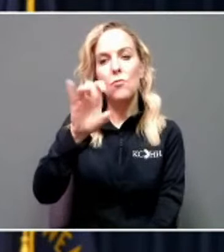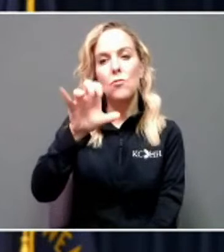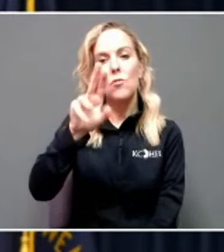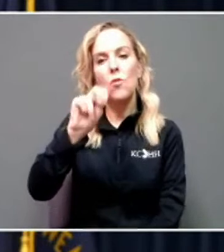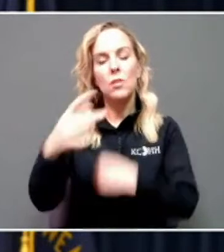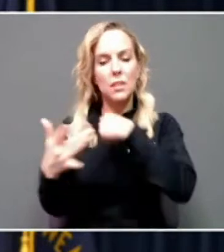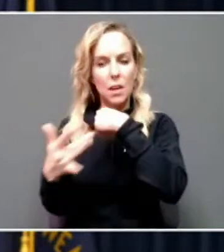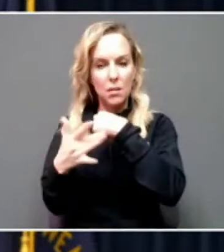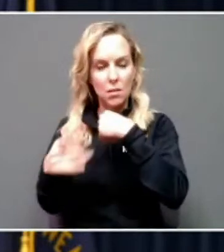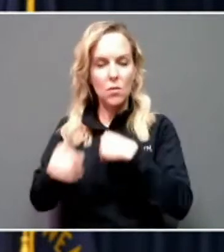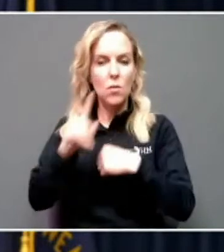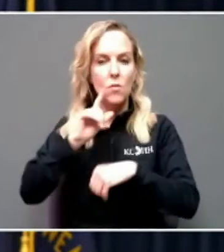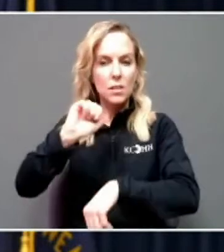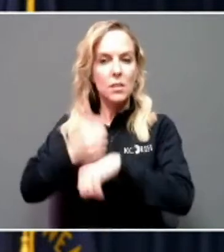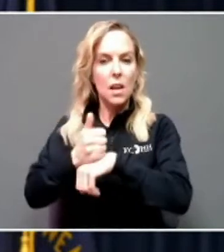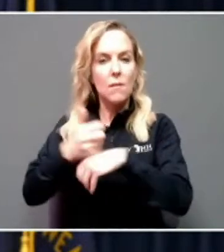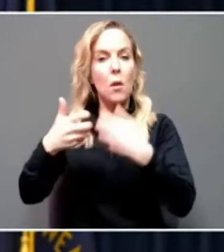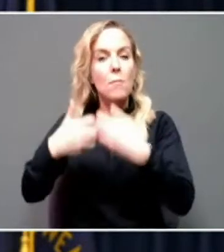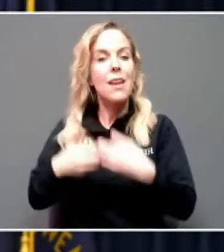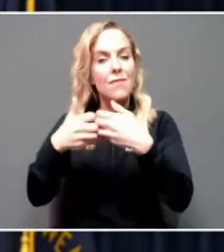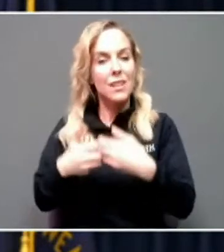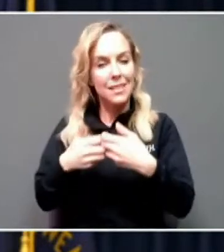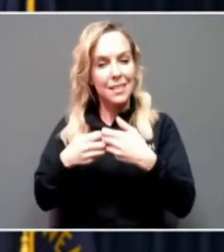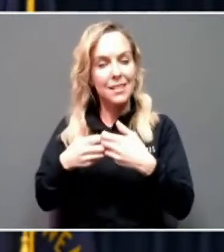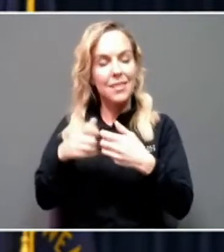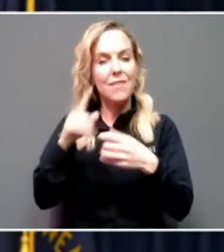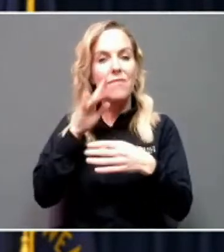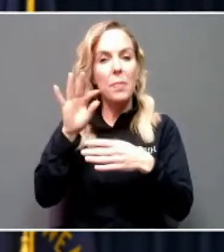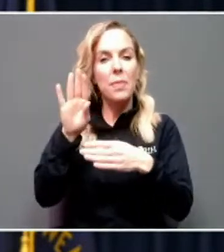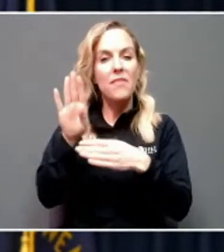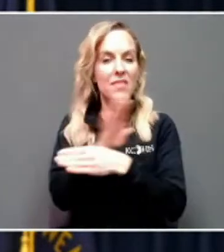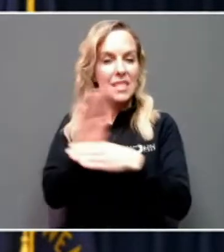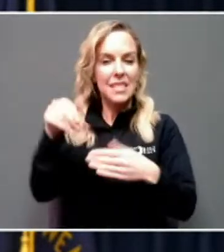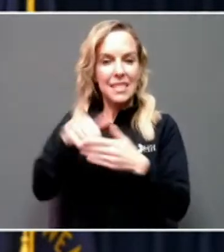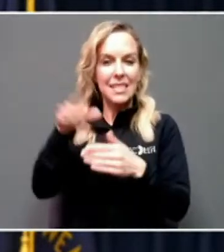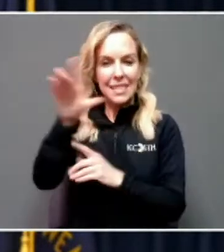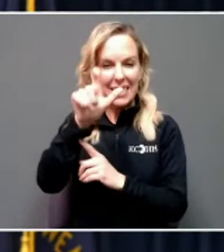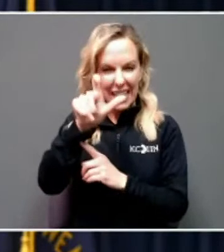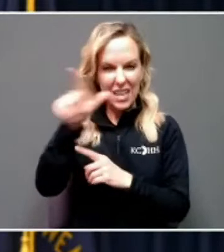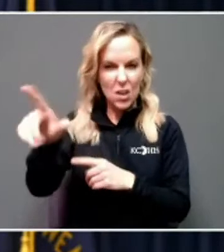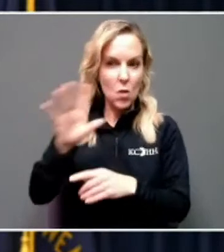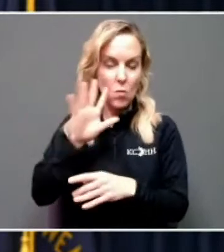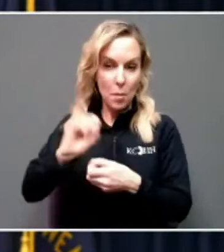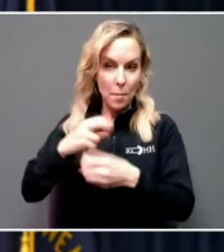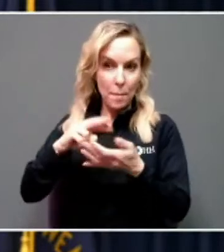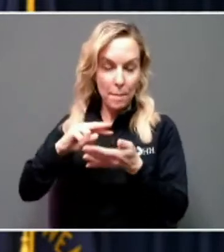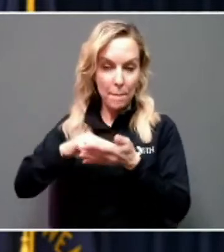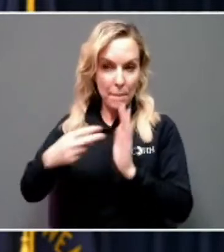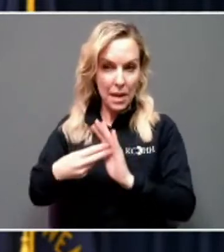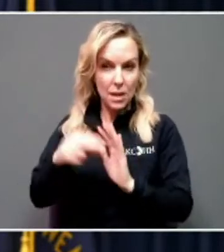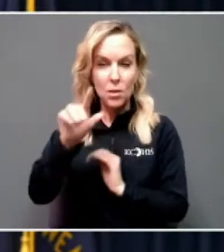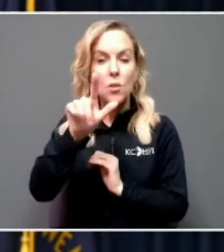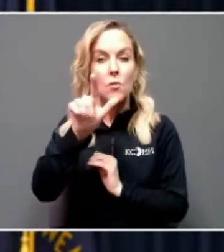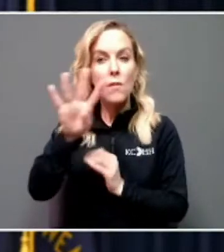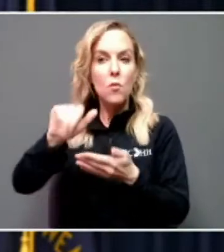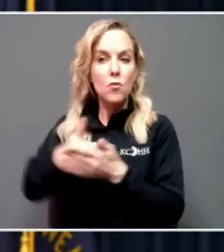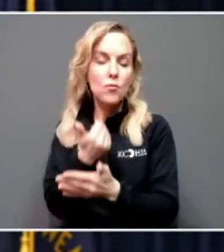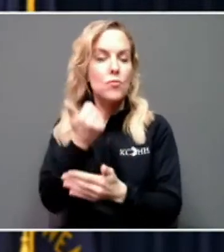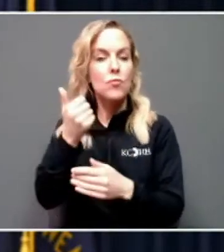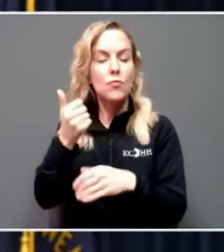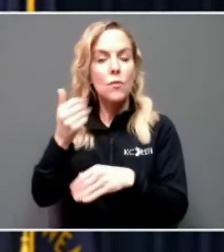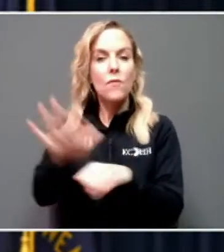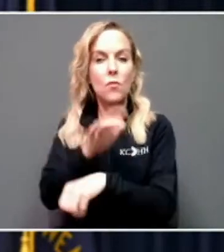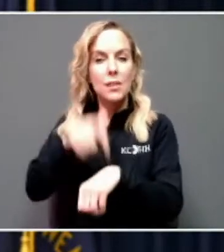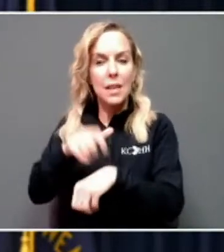a manufacturing facility in Lexington, creating 20 new full-time jobs through a $1 million investment. This is